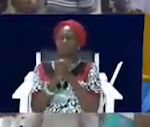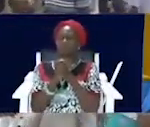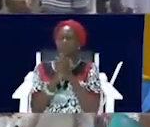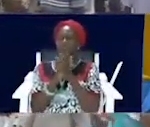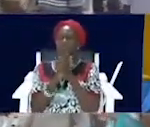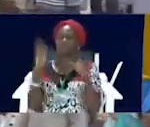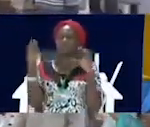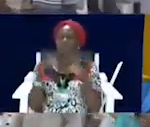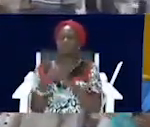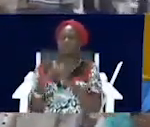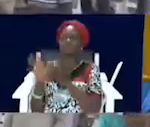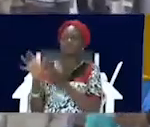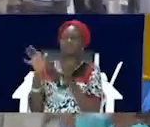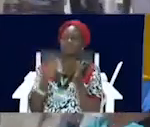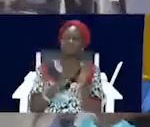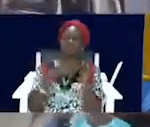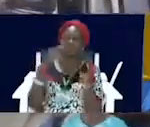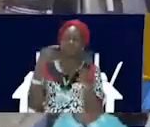In